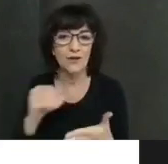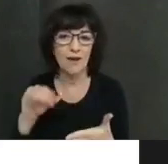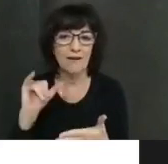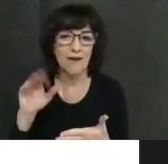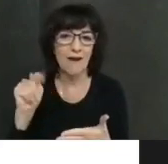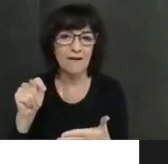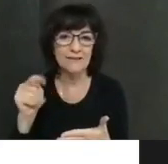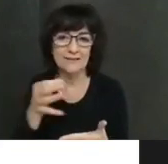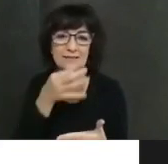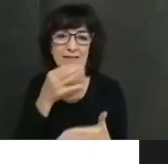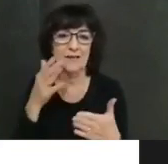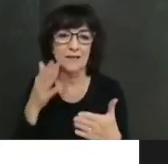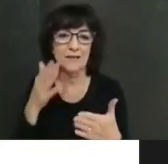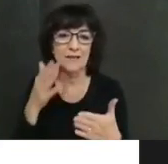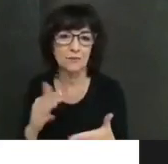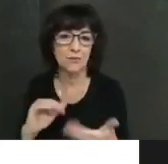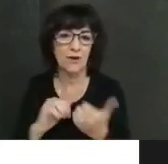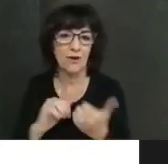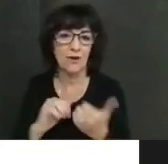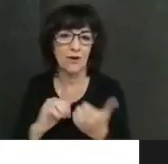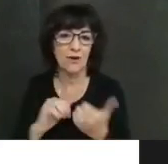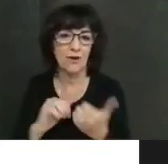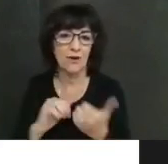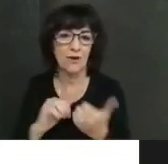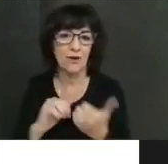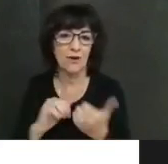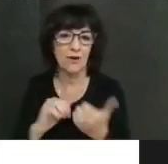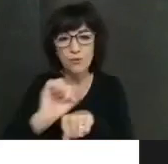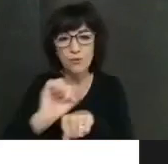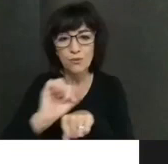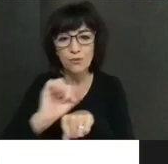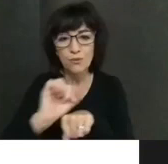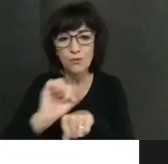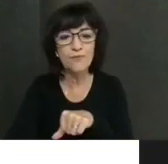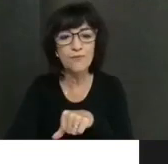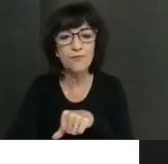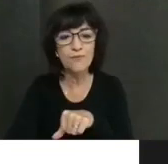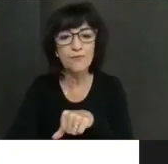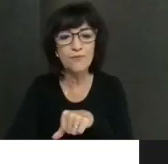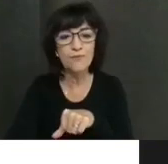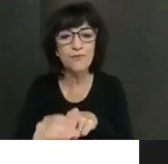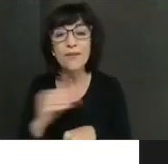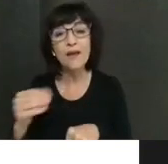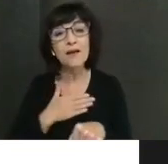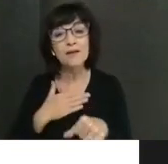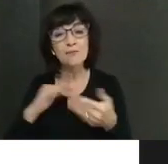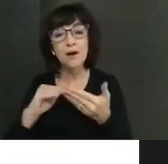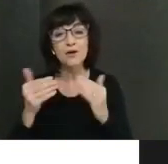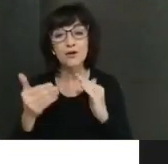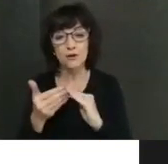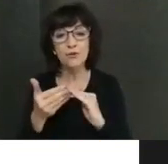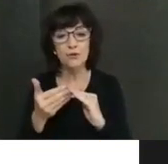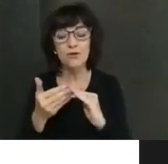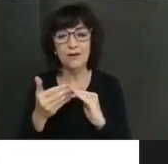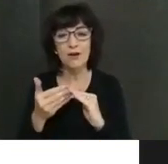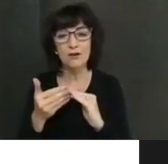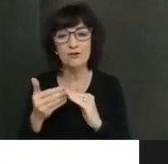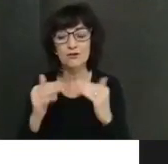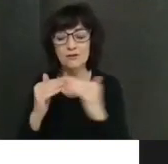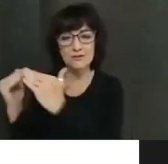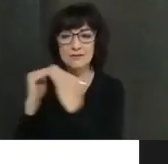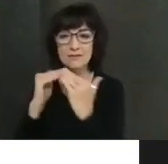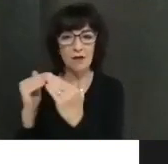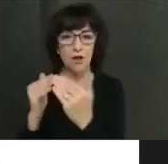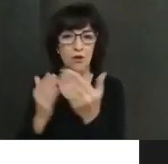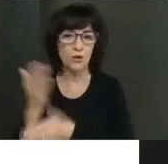this technology works. And Andrea Wojcik is a colleague, communications colleague, the head of communications for the Division of Public Health. And we have